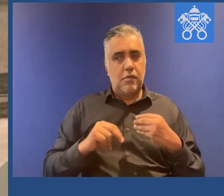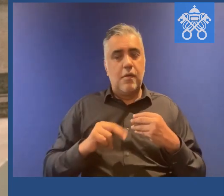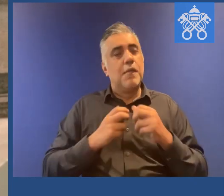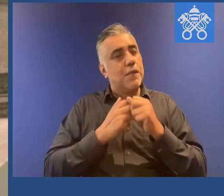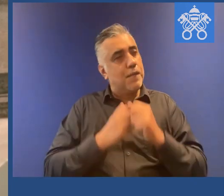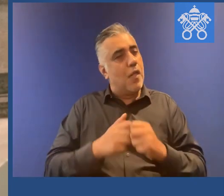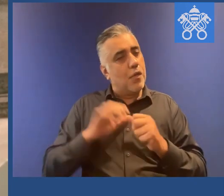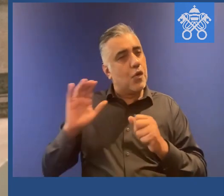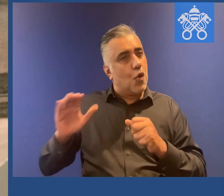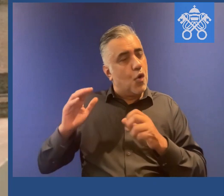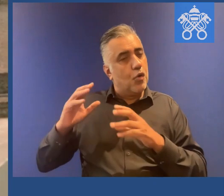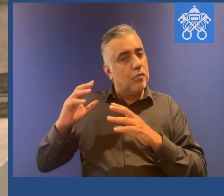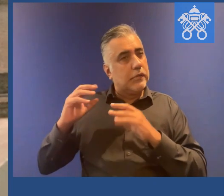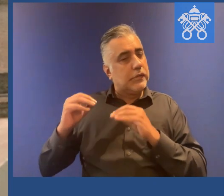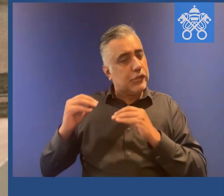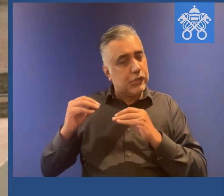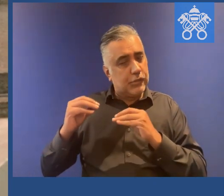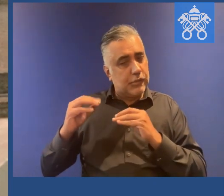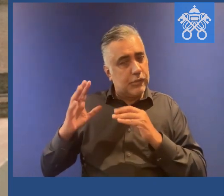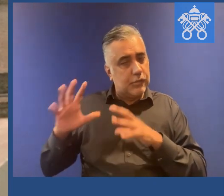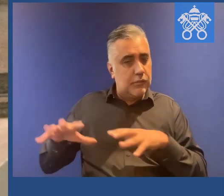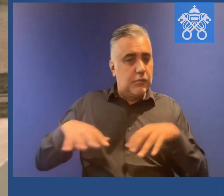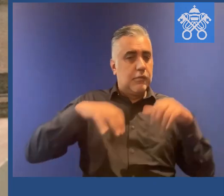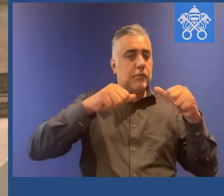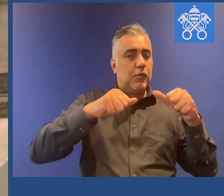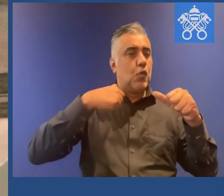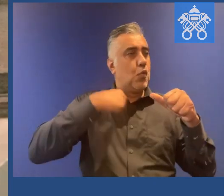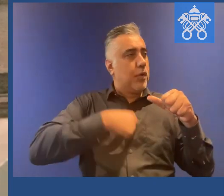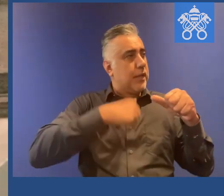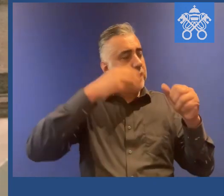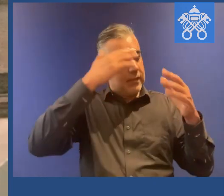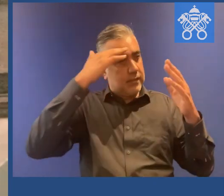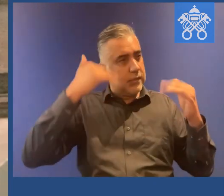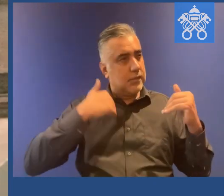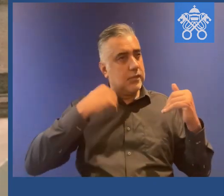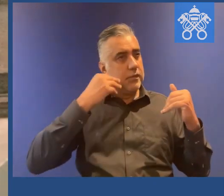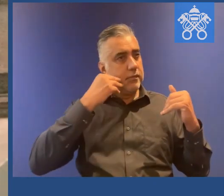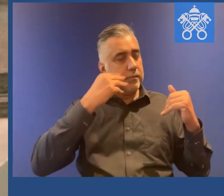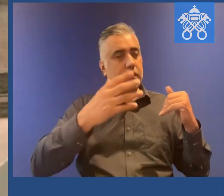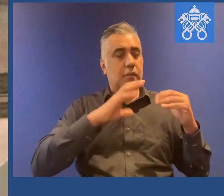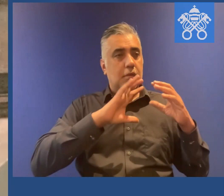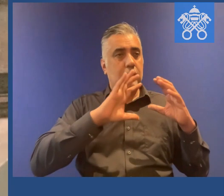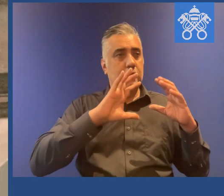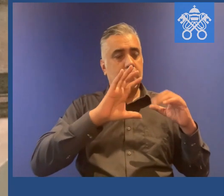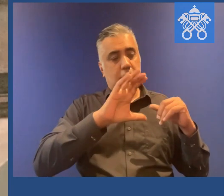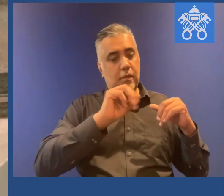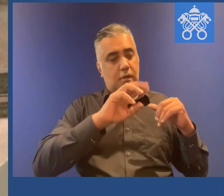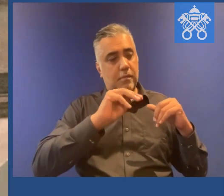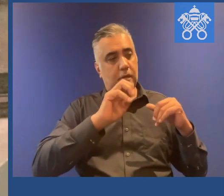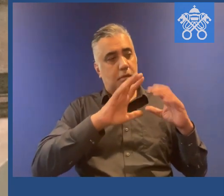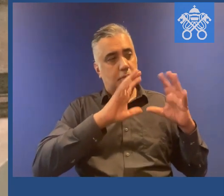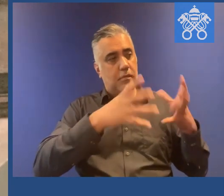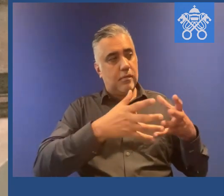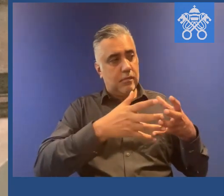Following in her footsteps, we sisters nurture the members of the Carmel Blossoms,